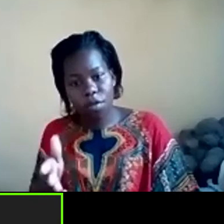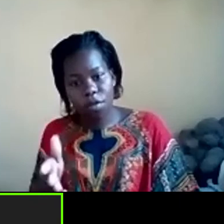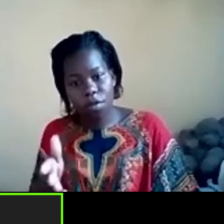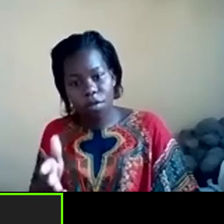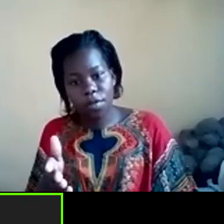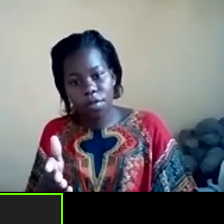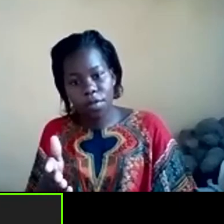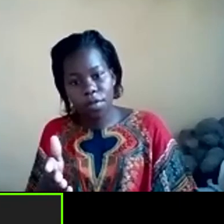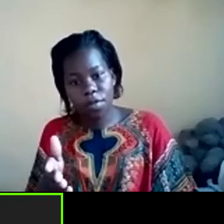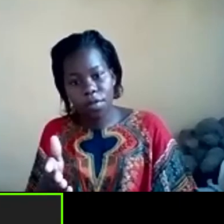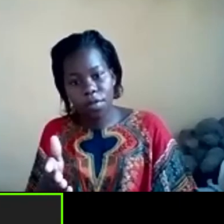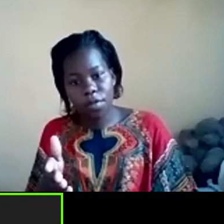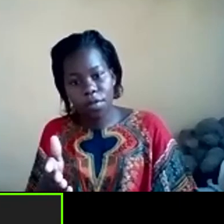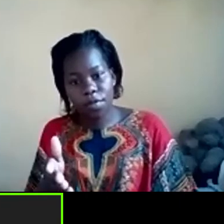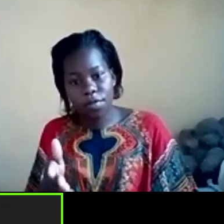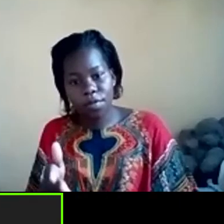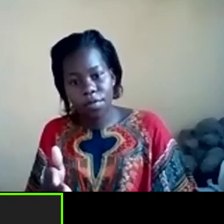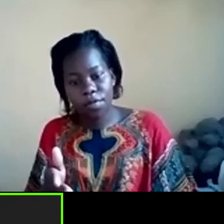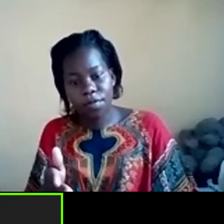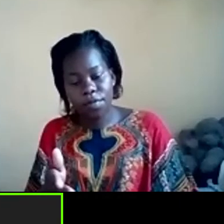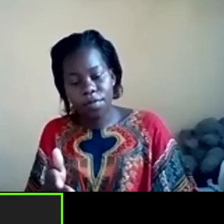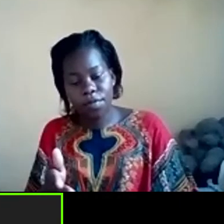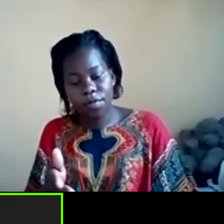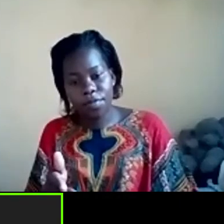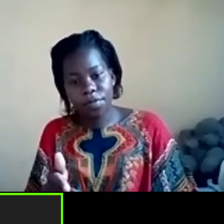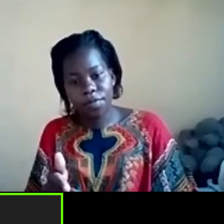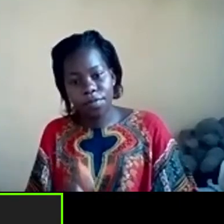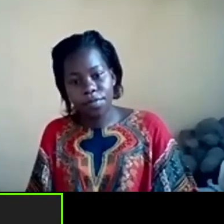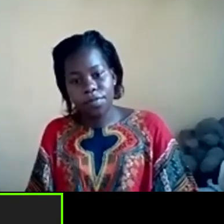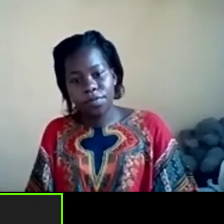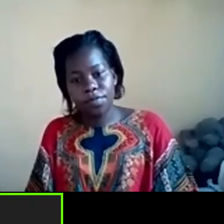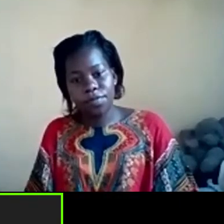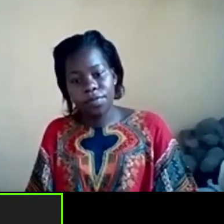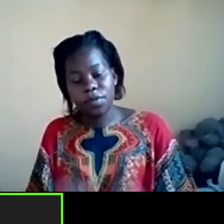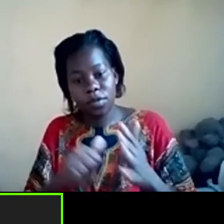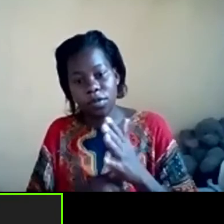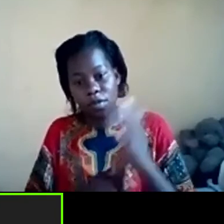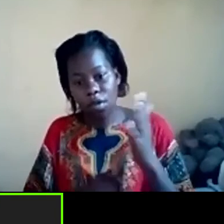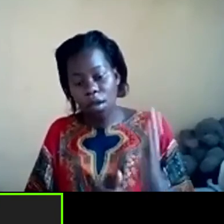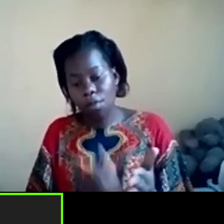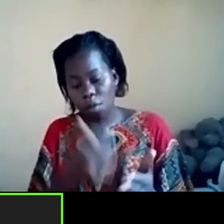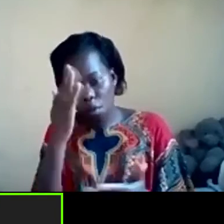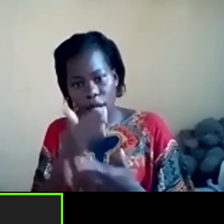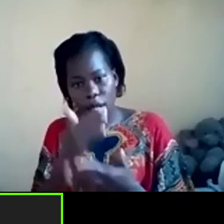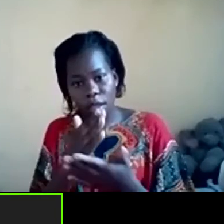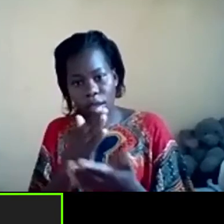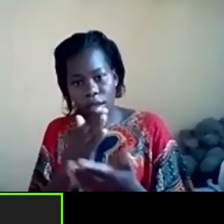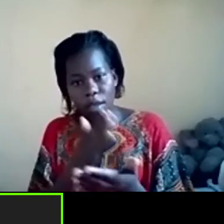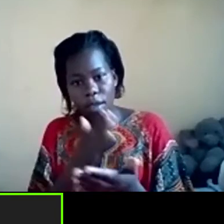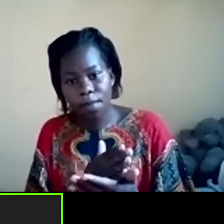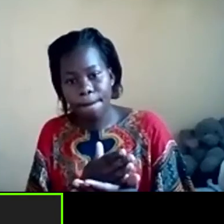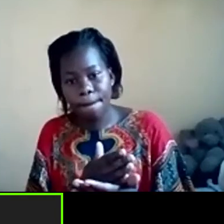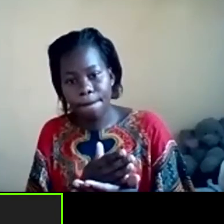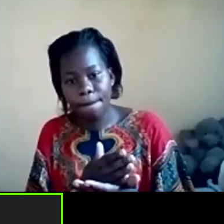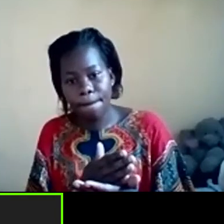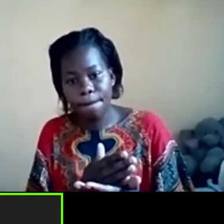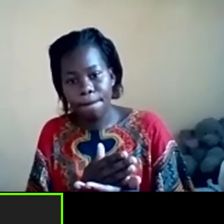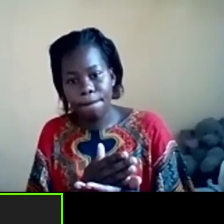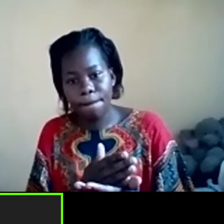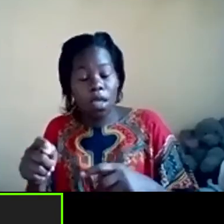you need to generate that amount of electricity that can be connected to the grid. And as we speak right